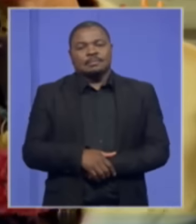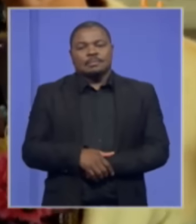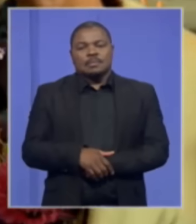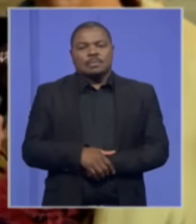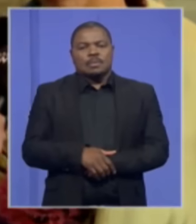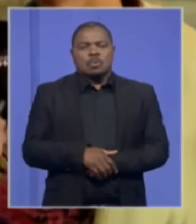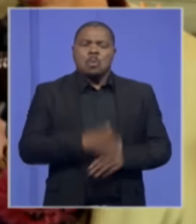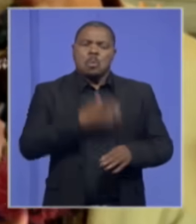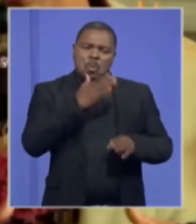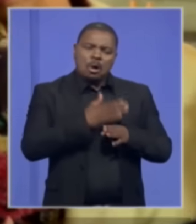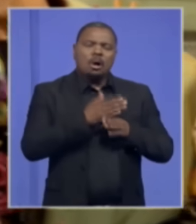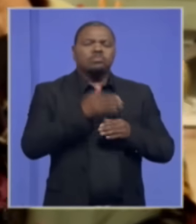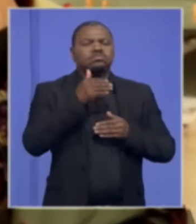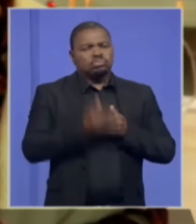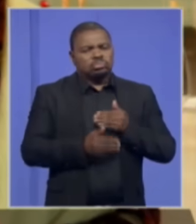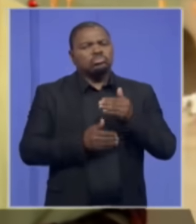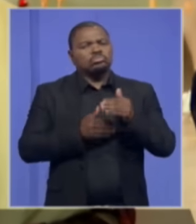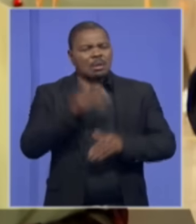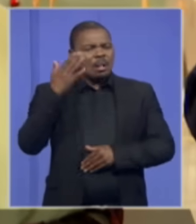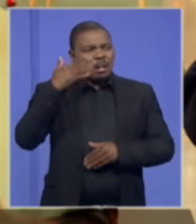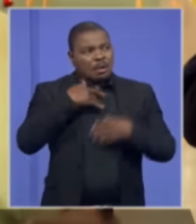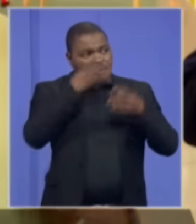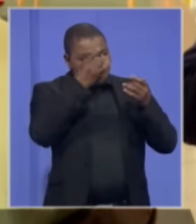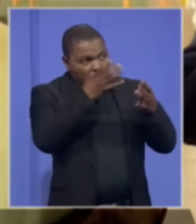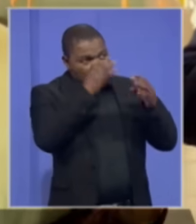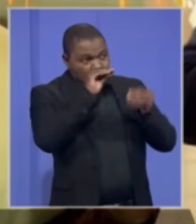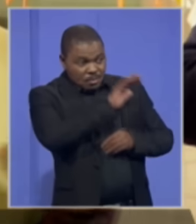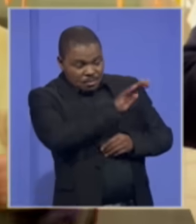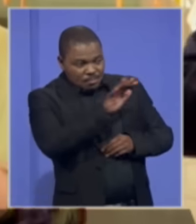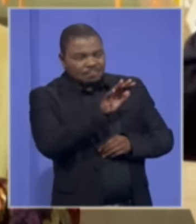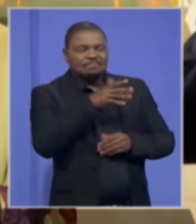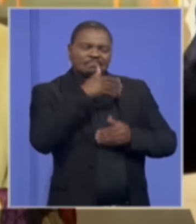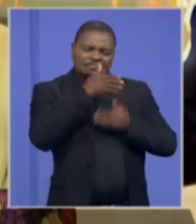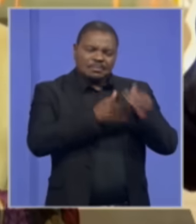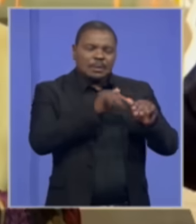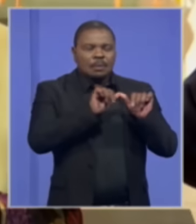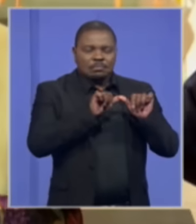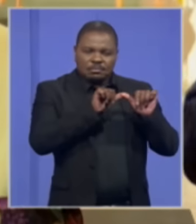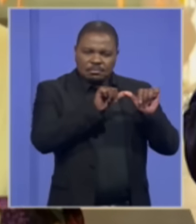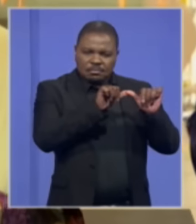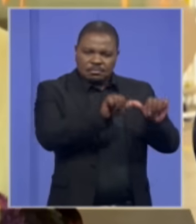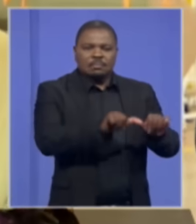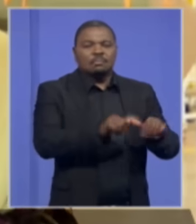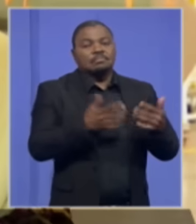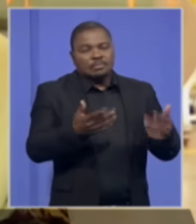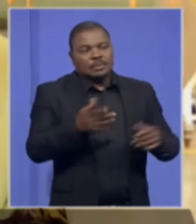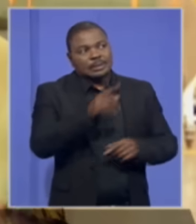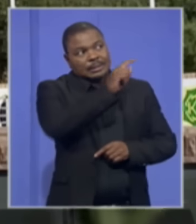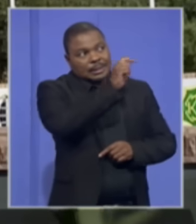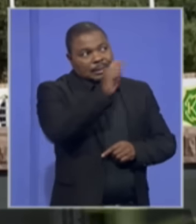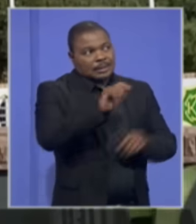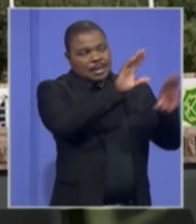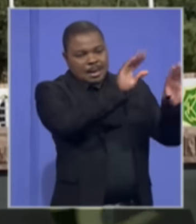It's work in progress since we did a media briefing that the movement is still happening towards